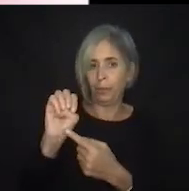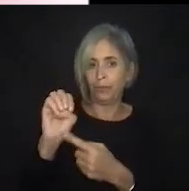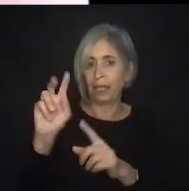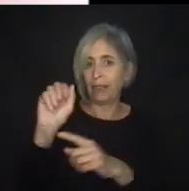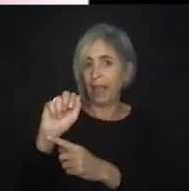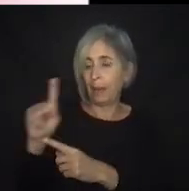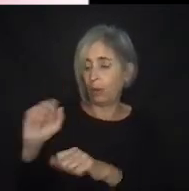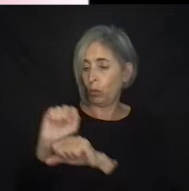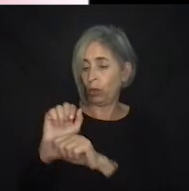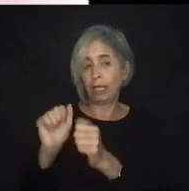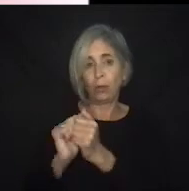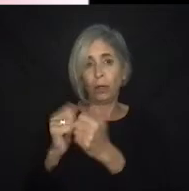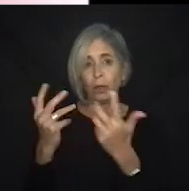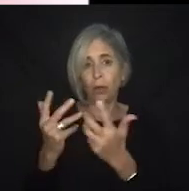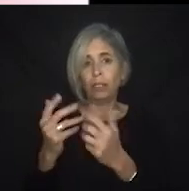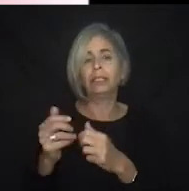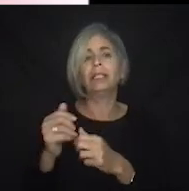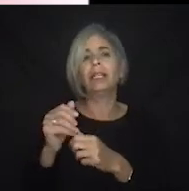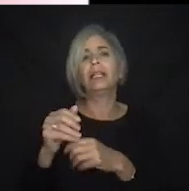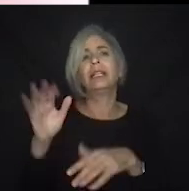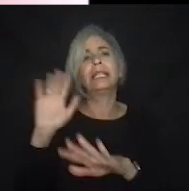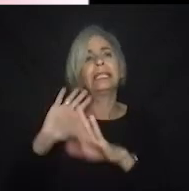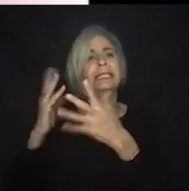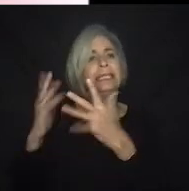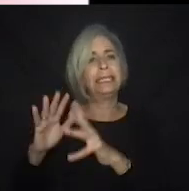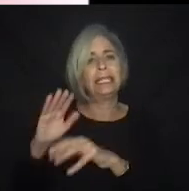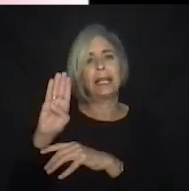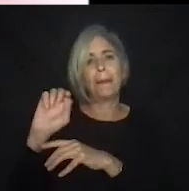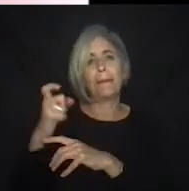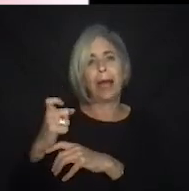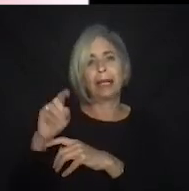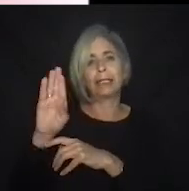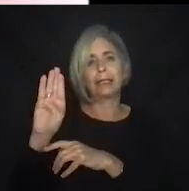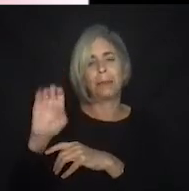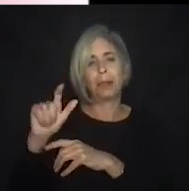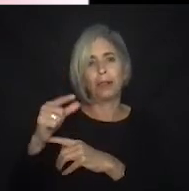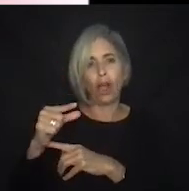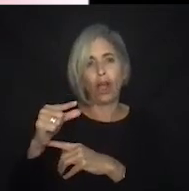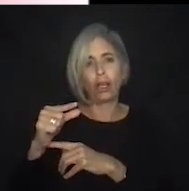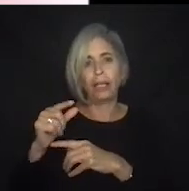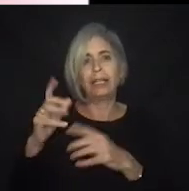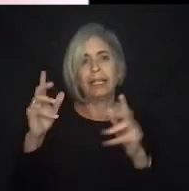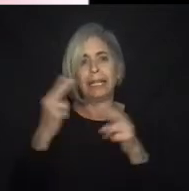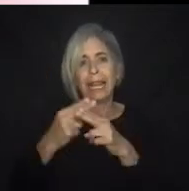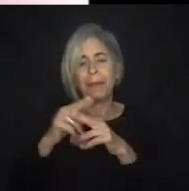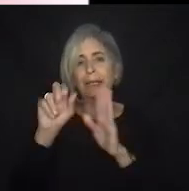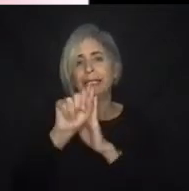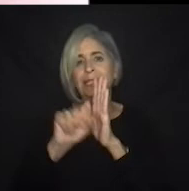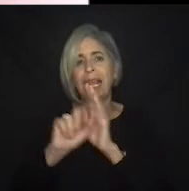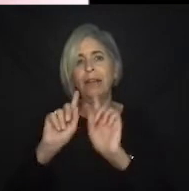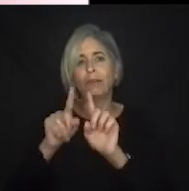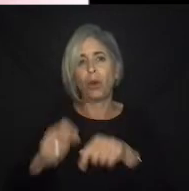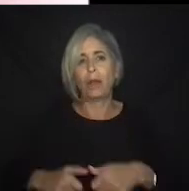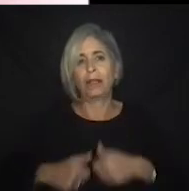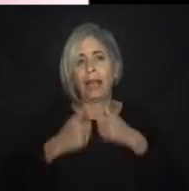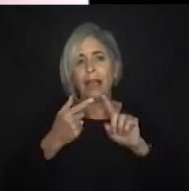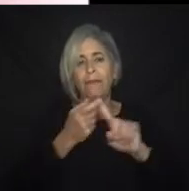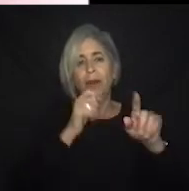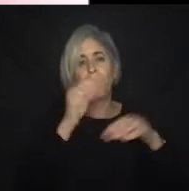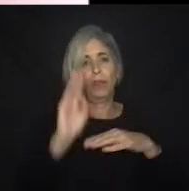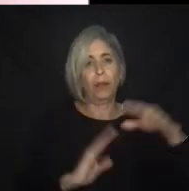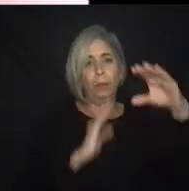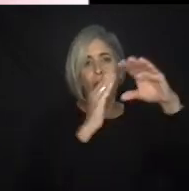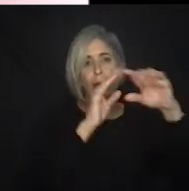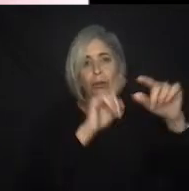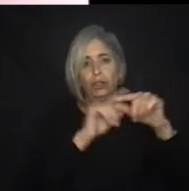with is one that's already based off of an existing Mux blog post called The State of Going Live from a Browser. This was actually written by our